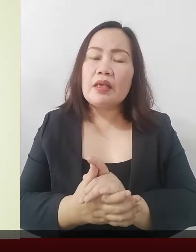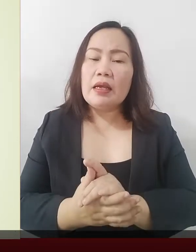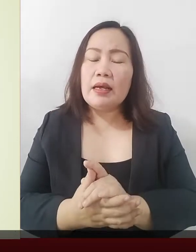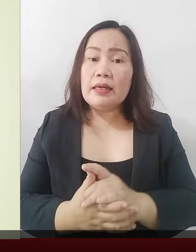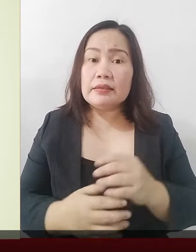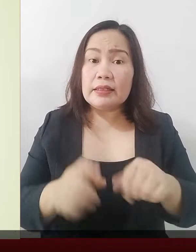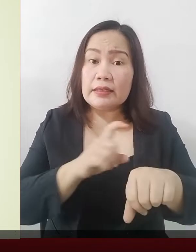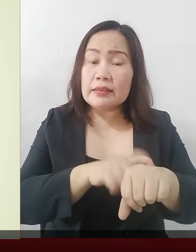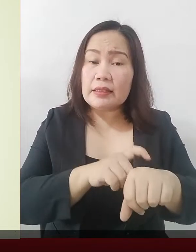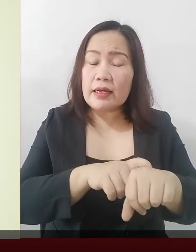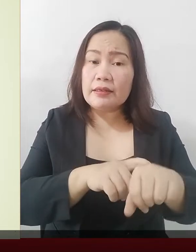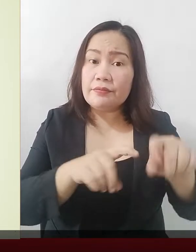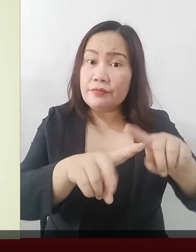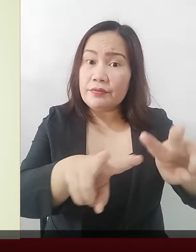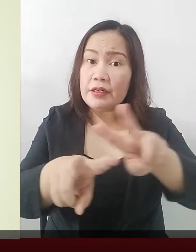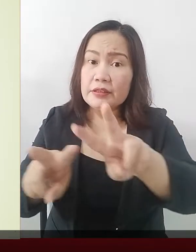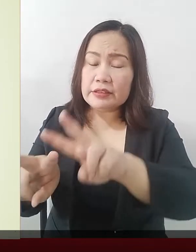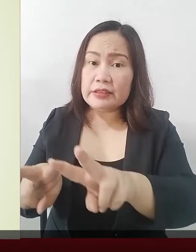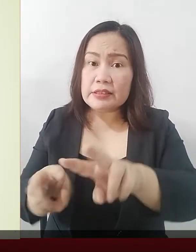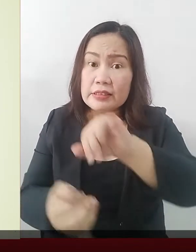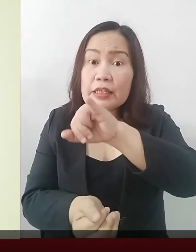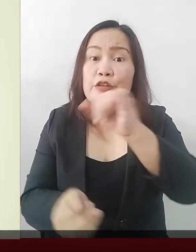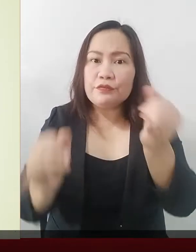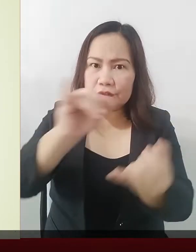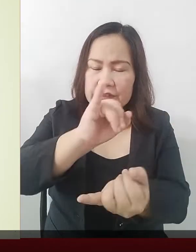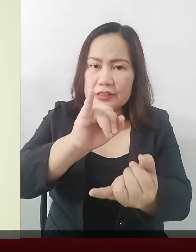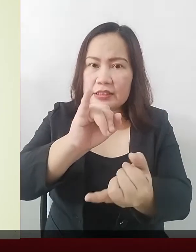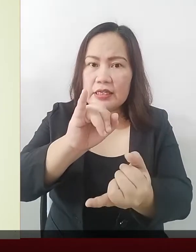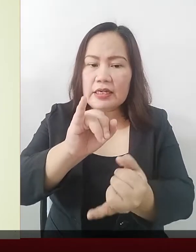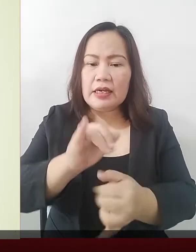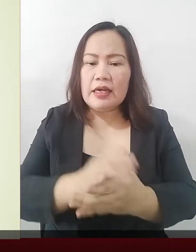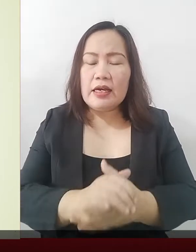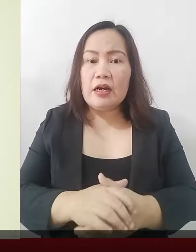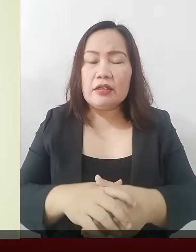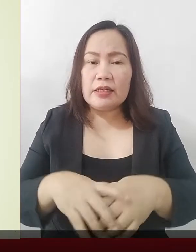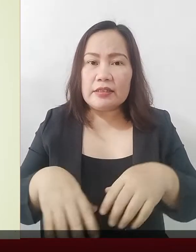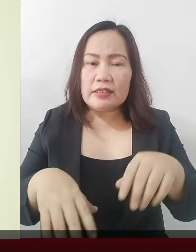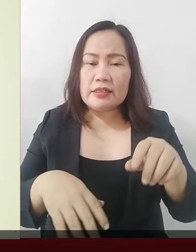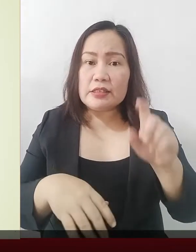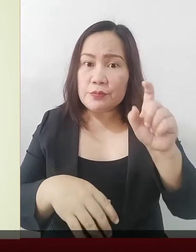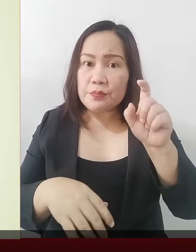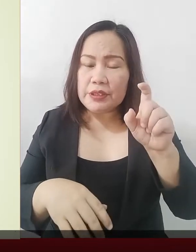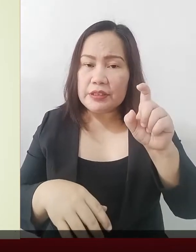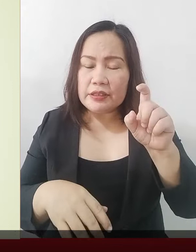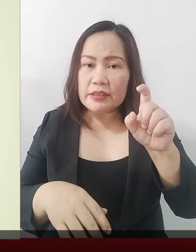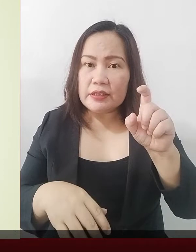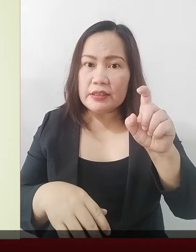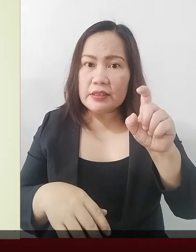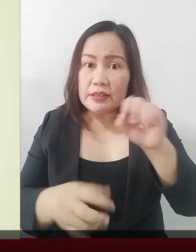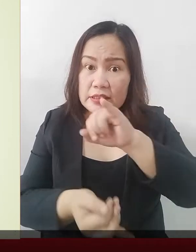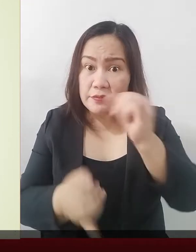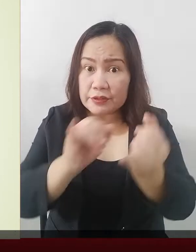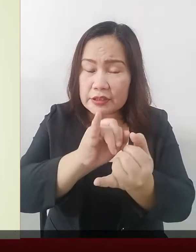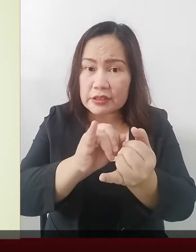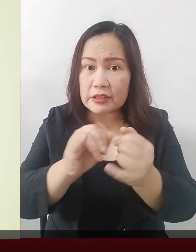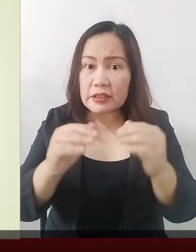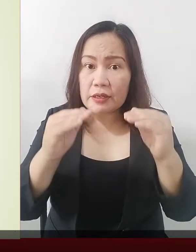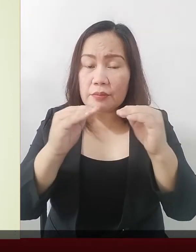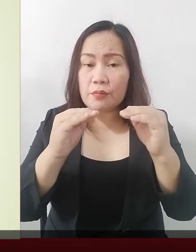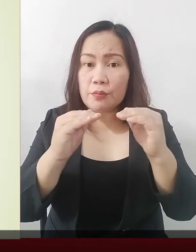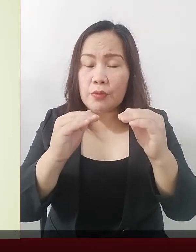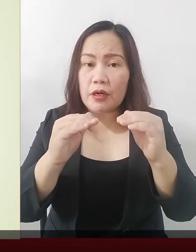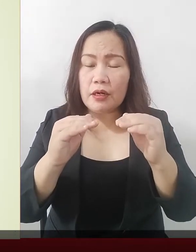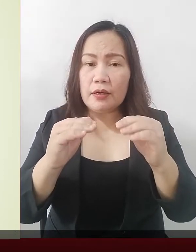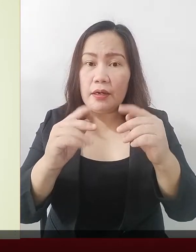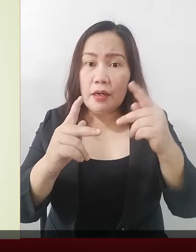can say that the time varies inversely as the speed, or the time is inversely proportional